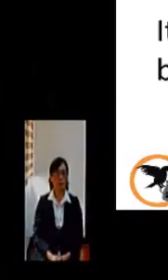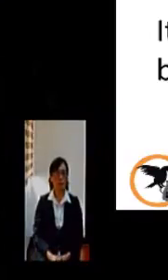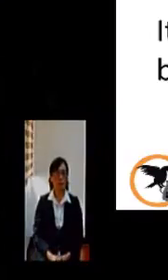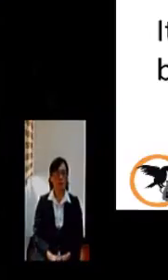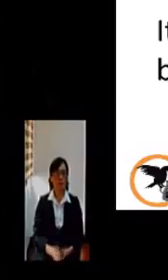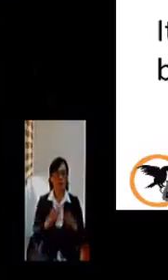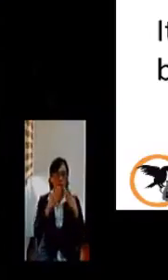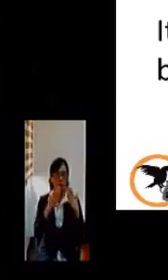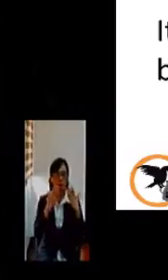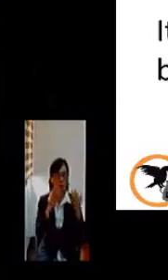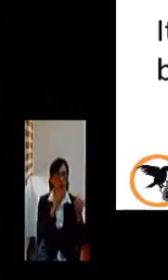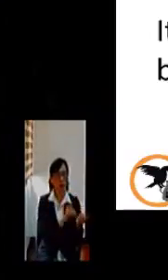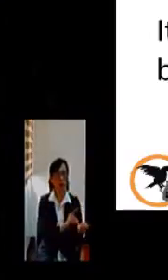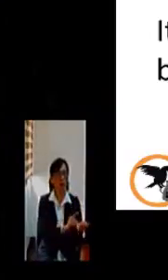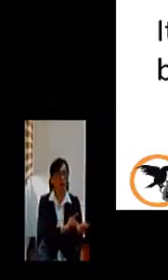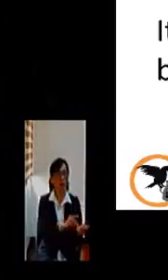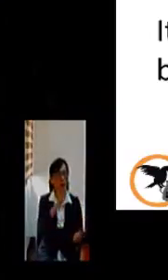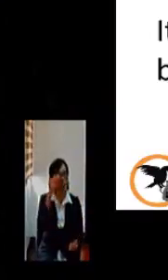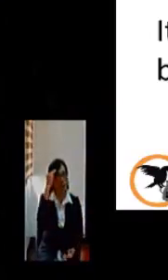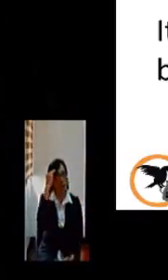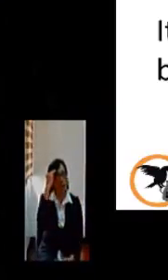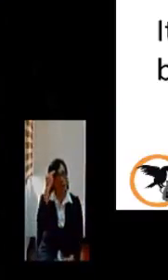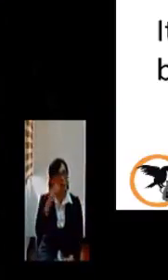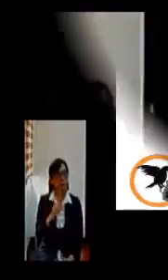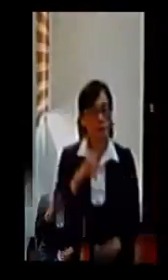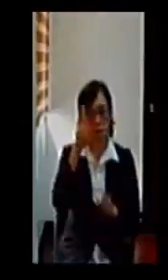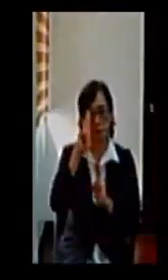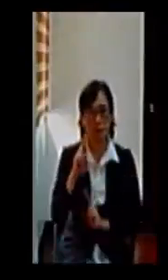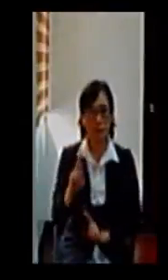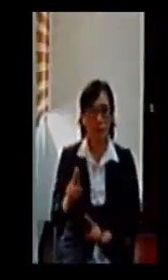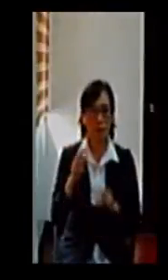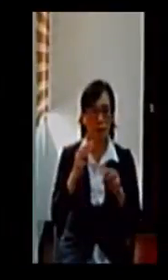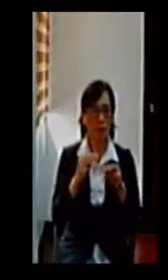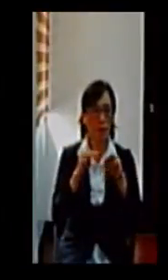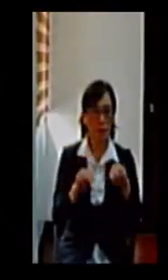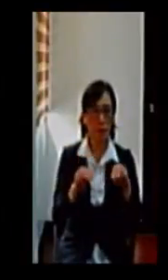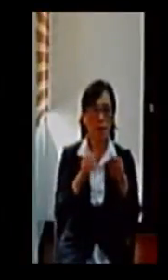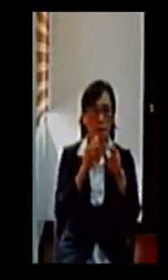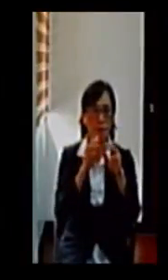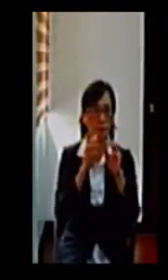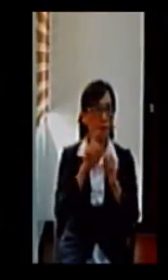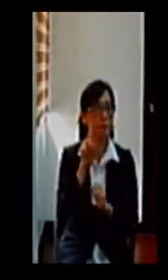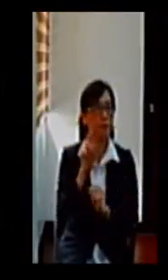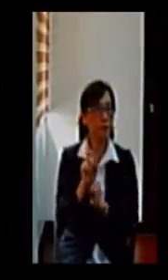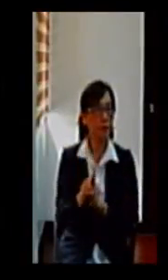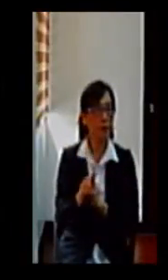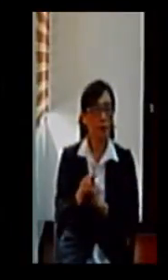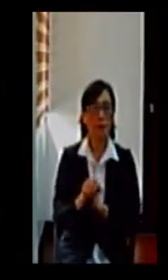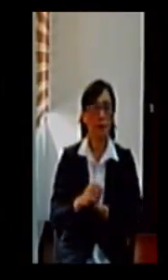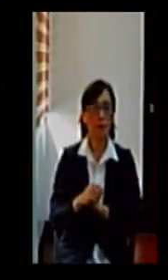Thank you, Dr. Malyari. Your honors, may I be allowed to ask some questions?